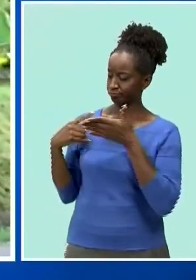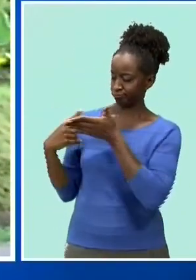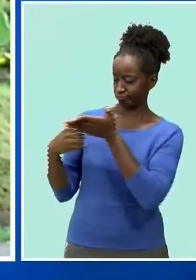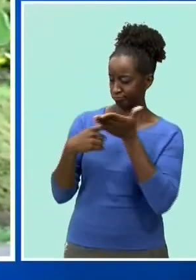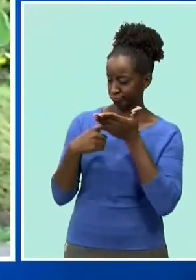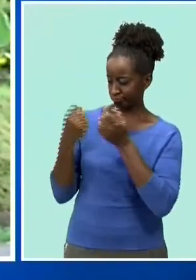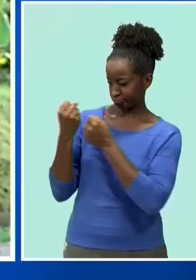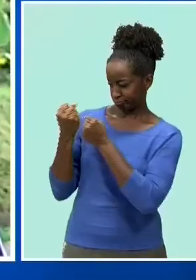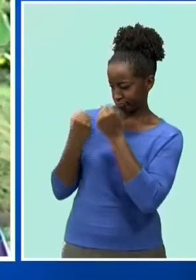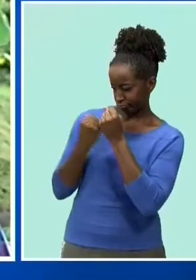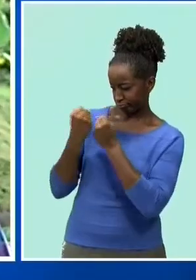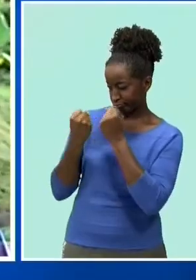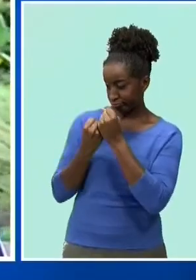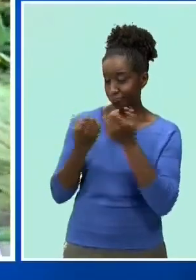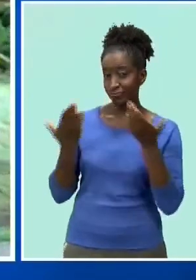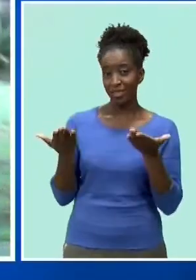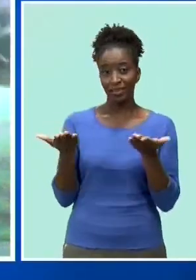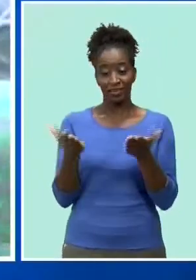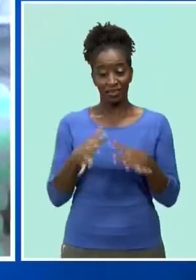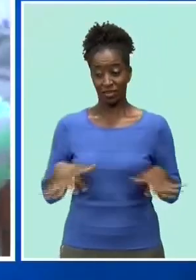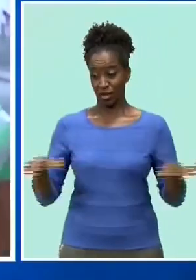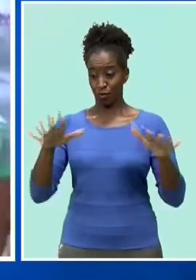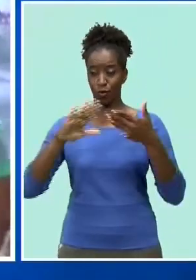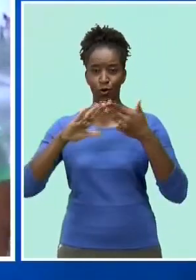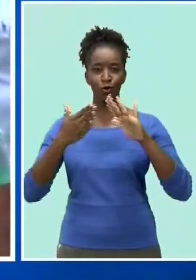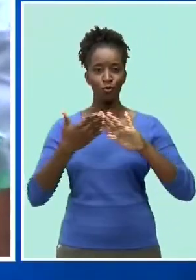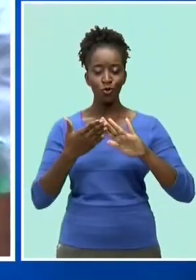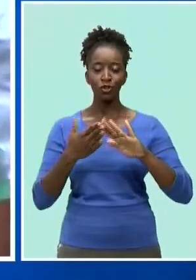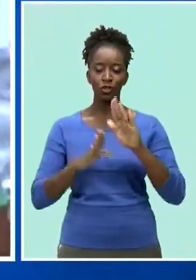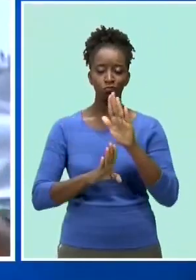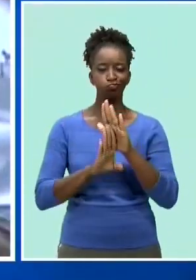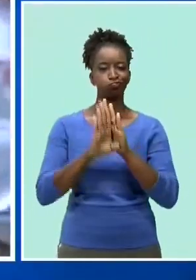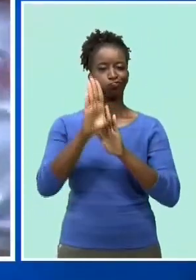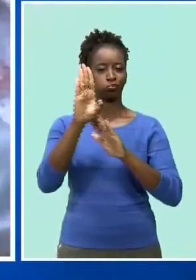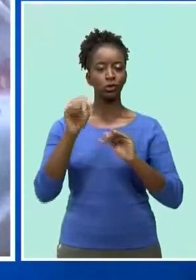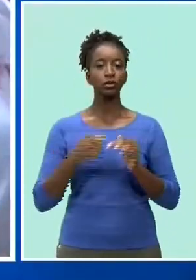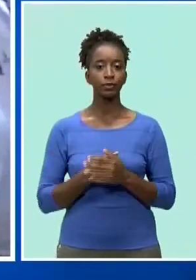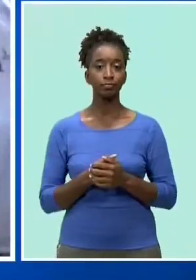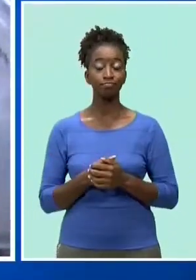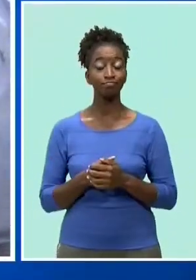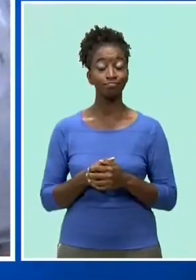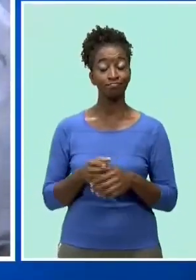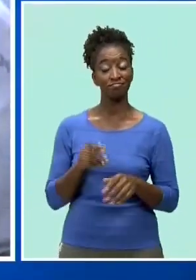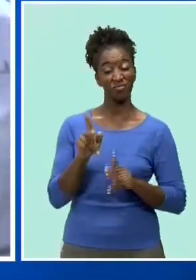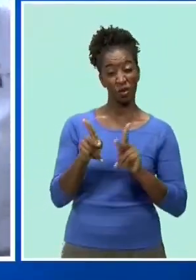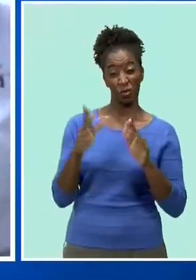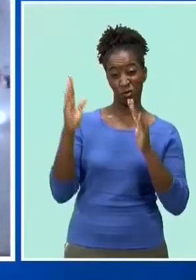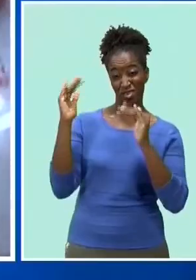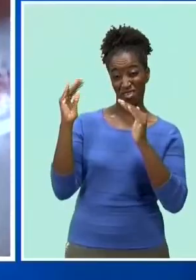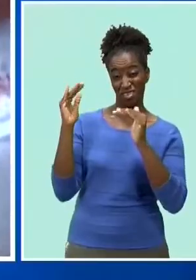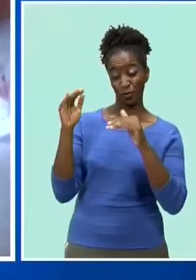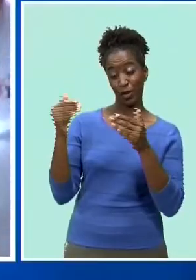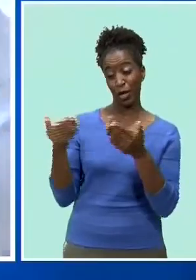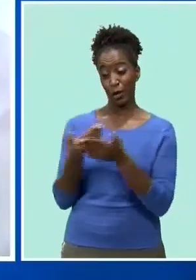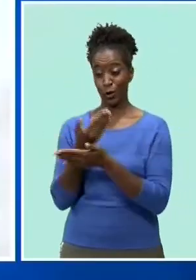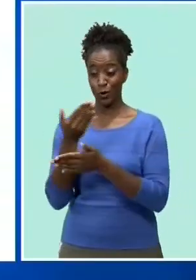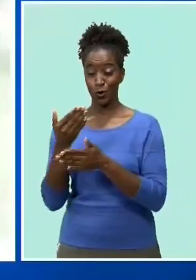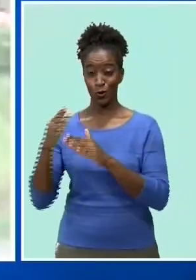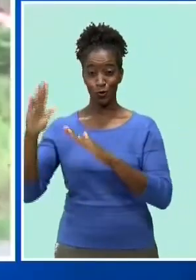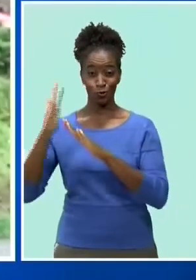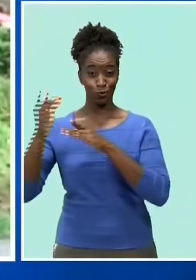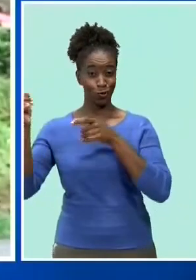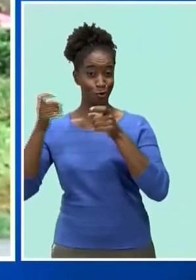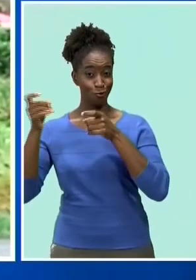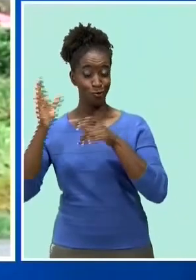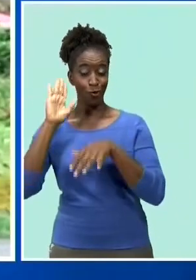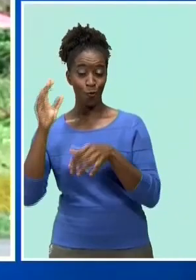in bringing the Kalinago territory forward. There is an expectation that with the new chief, there will be greater collaboration with central government. I would